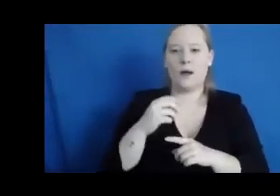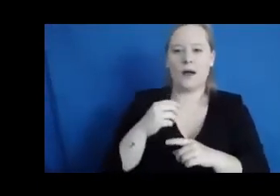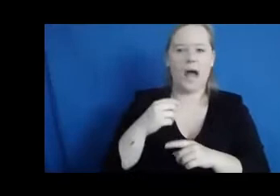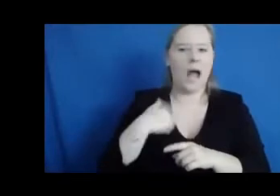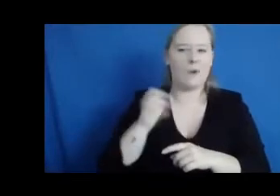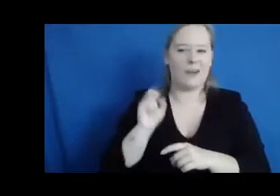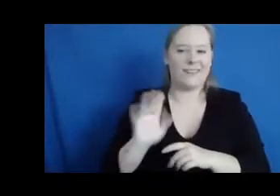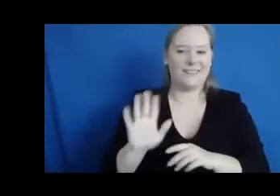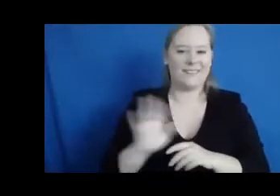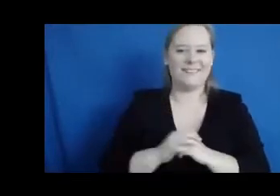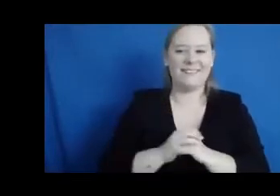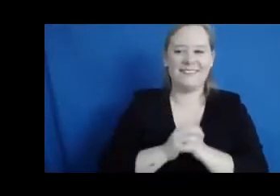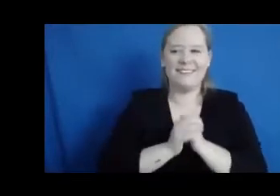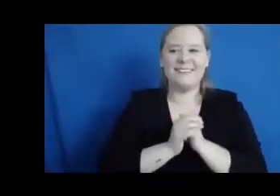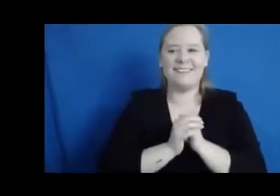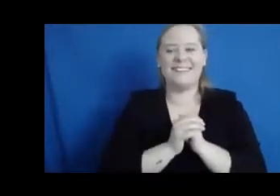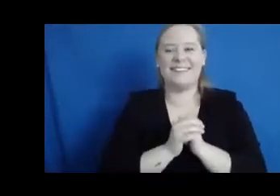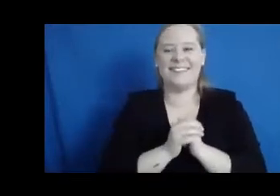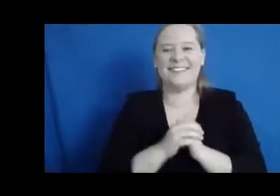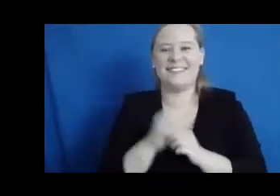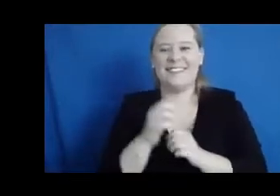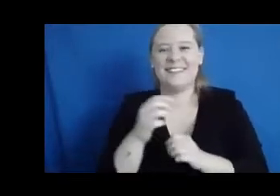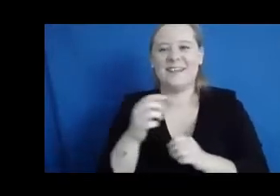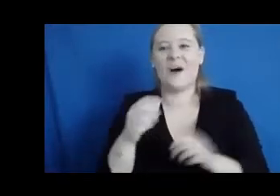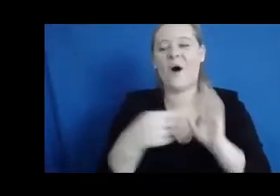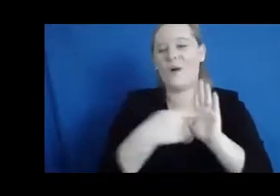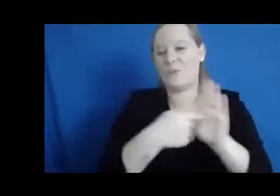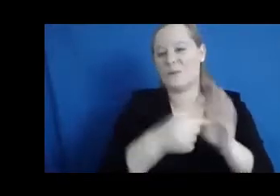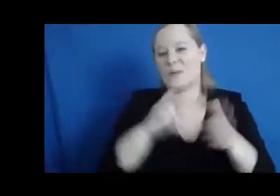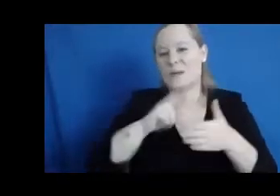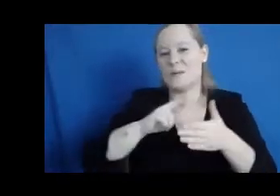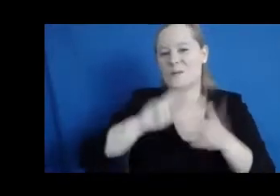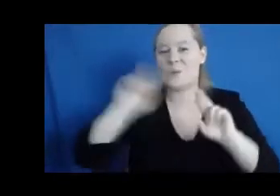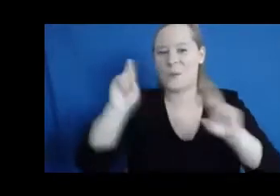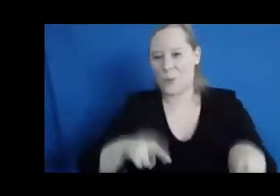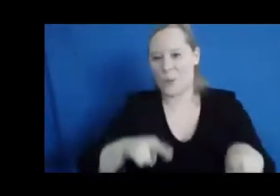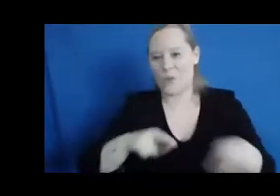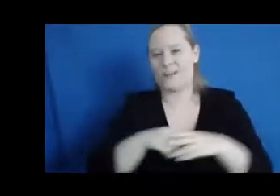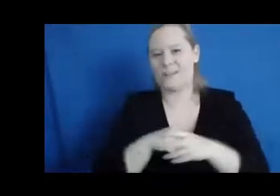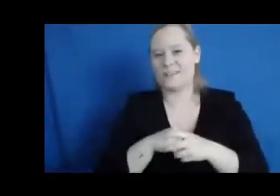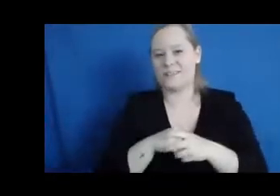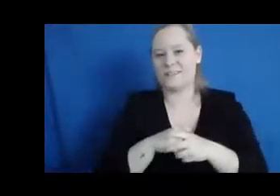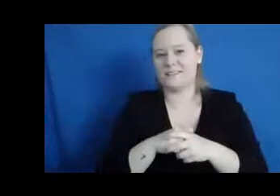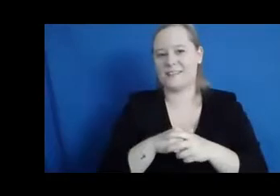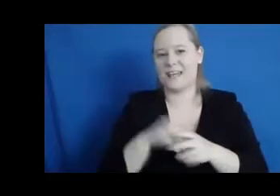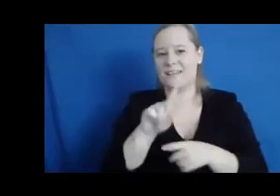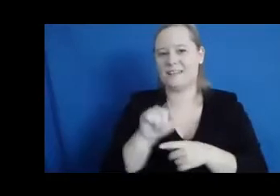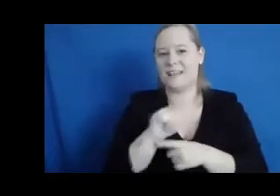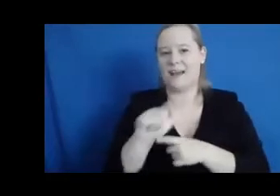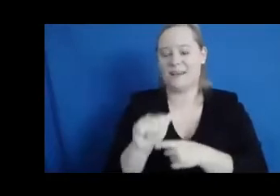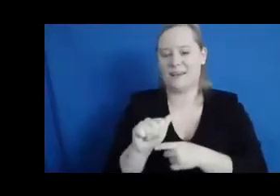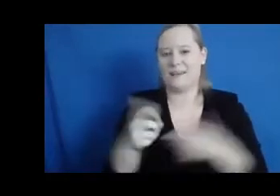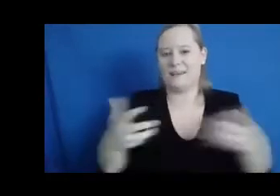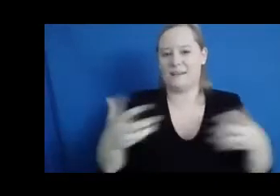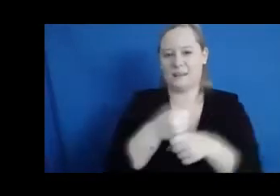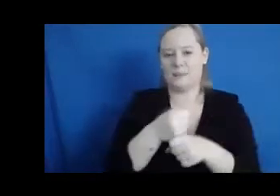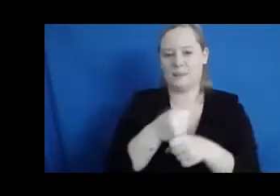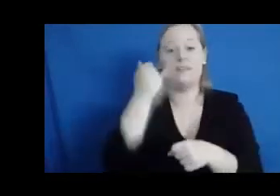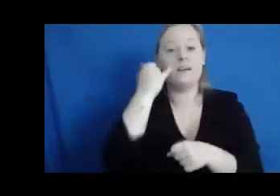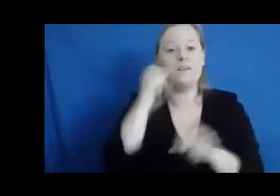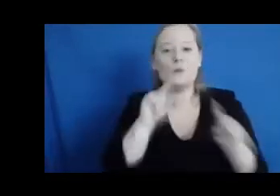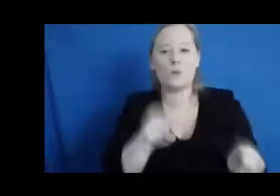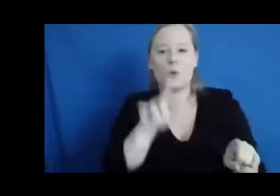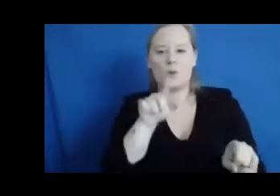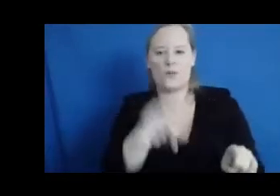been presented in reports and data summaries. If you go to this short